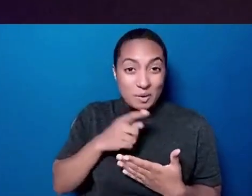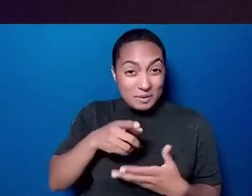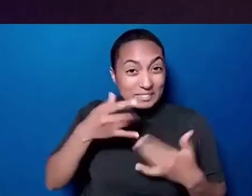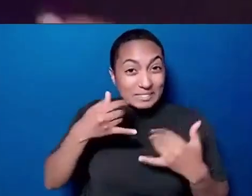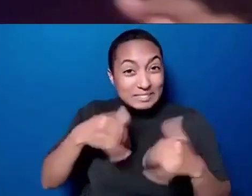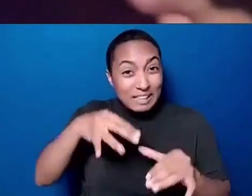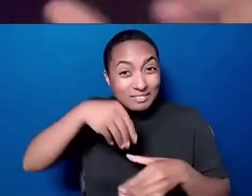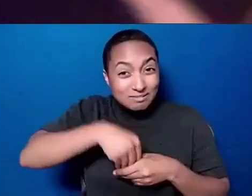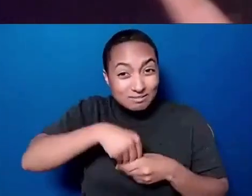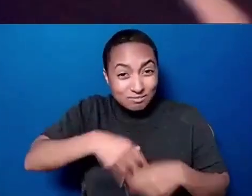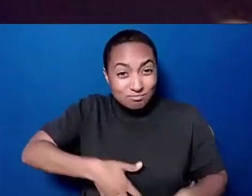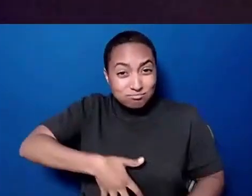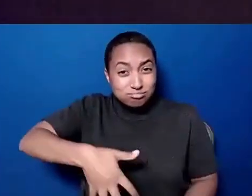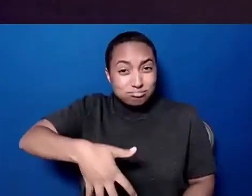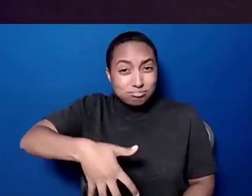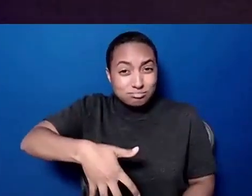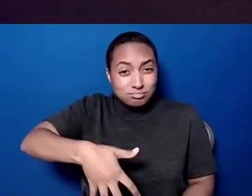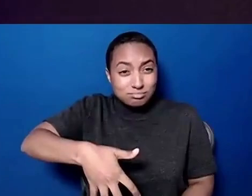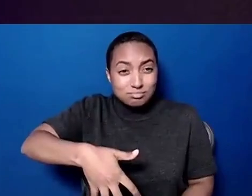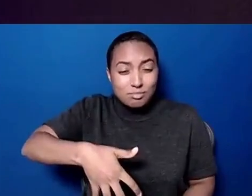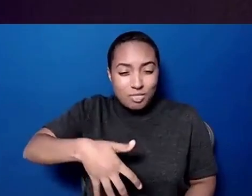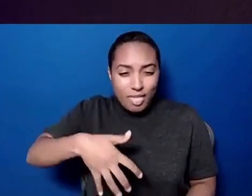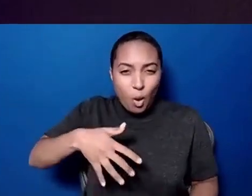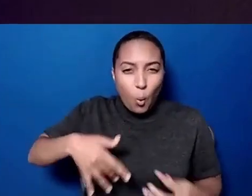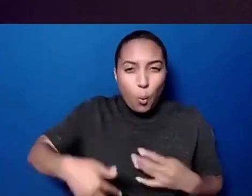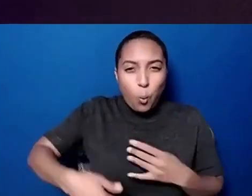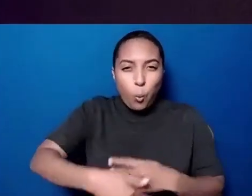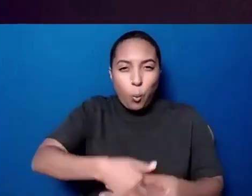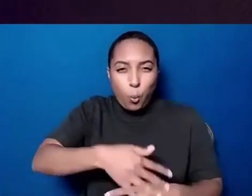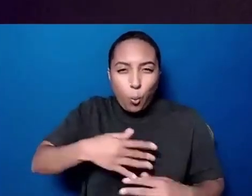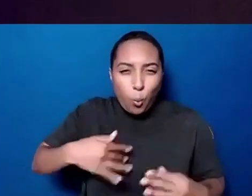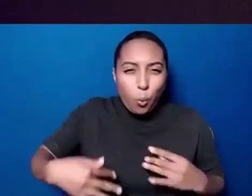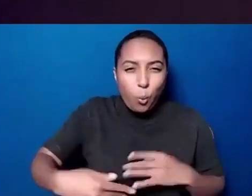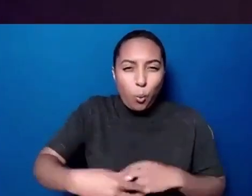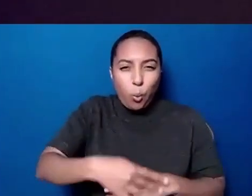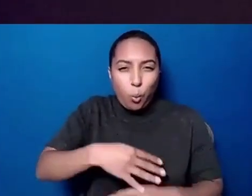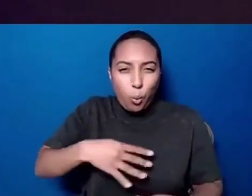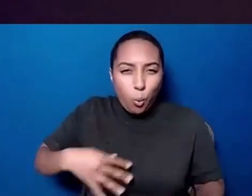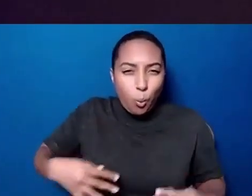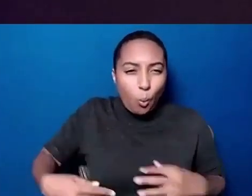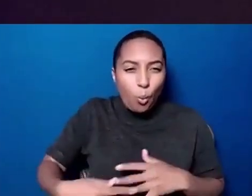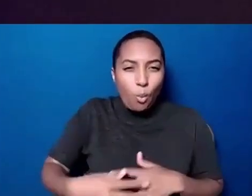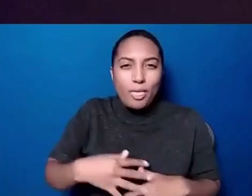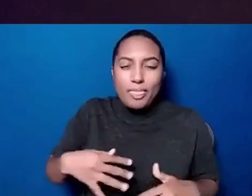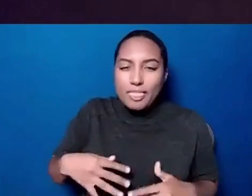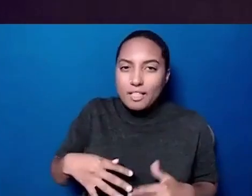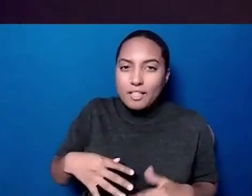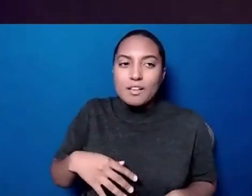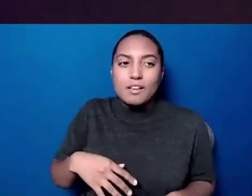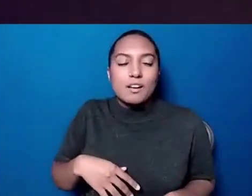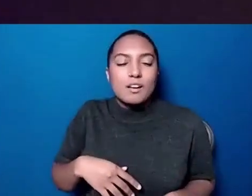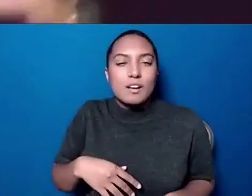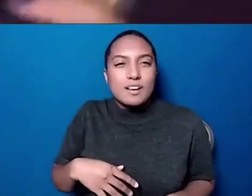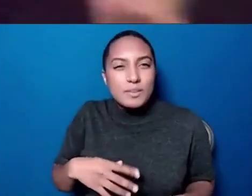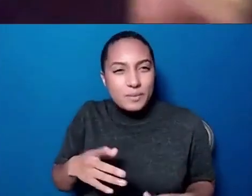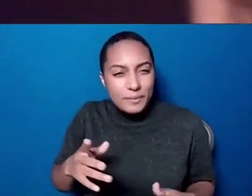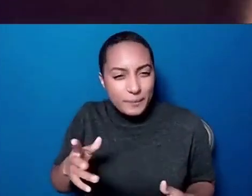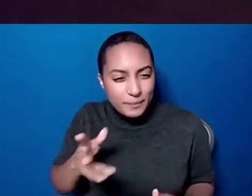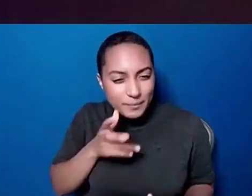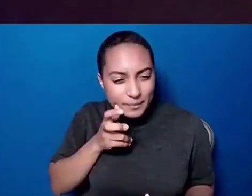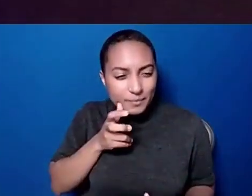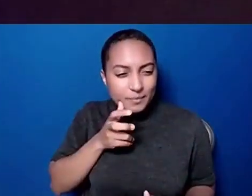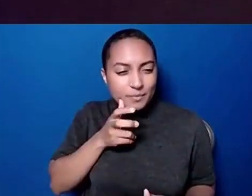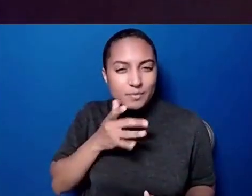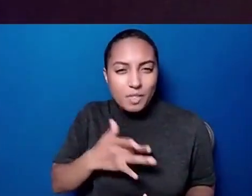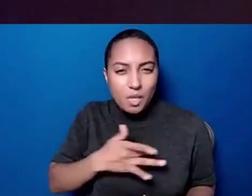The first sound, not their heart, not the body that is holding your body, not the womb that holds the body that holds the womb that holds the